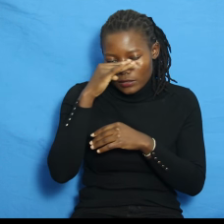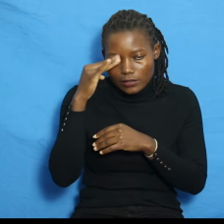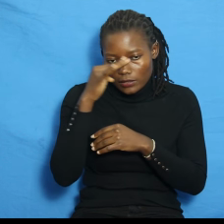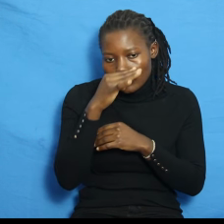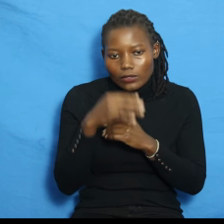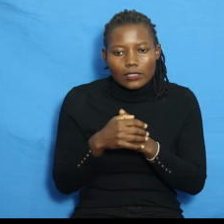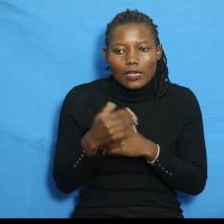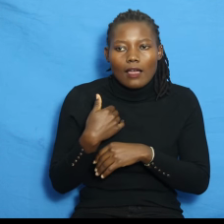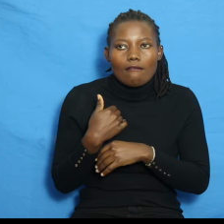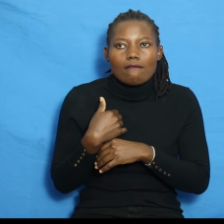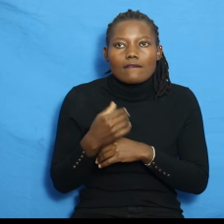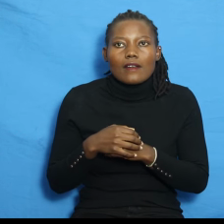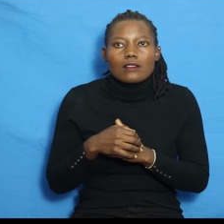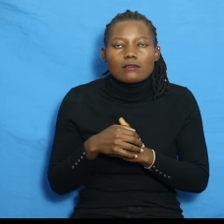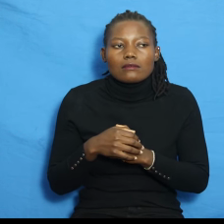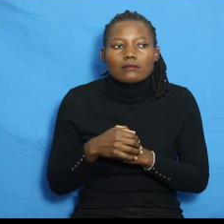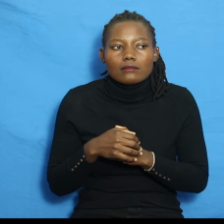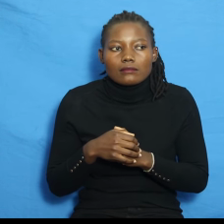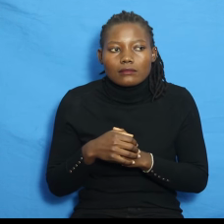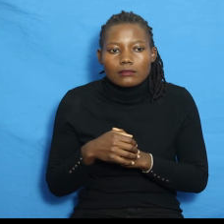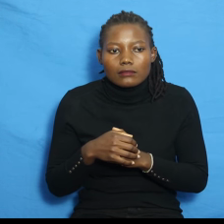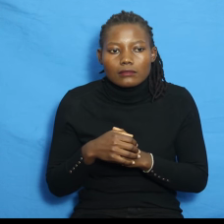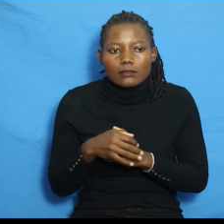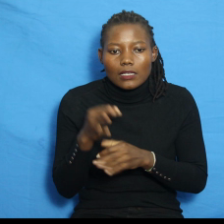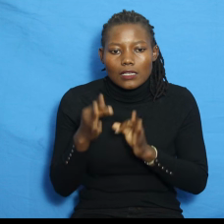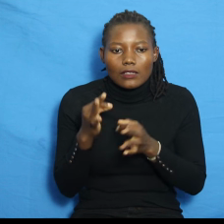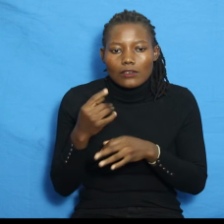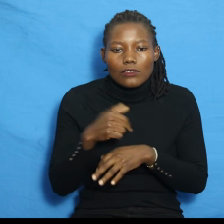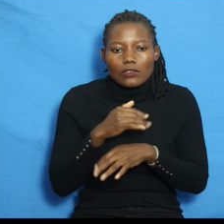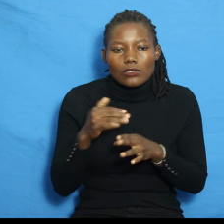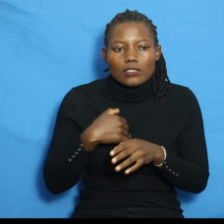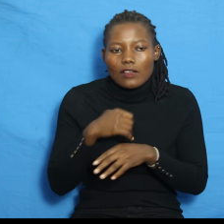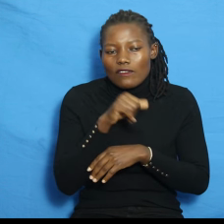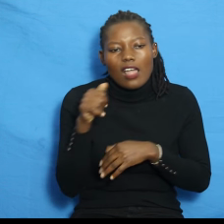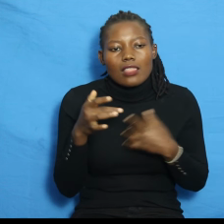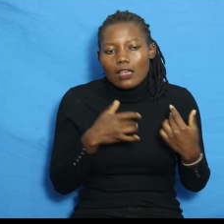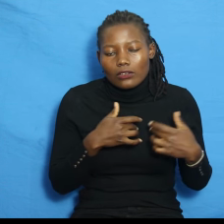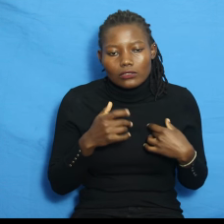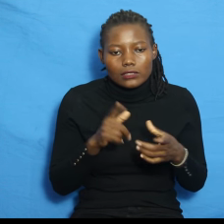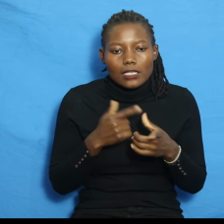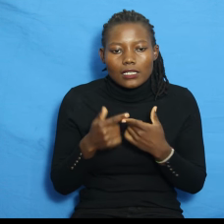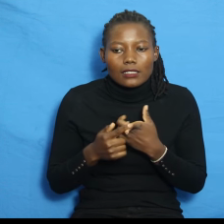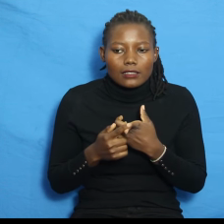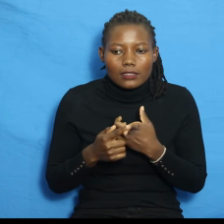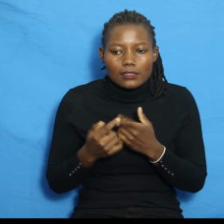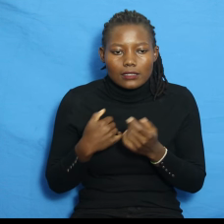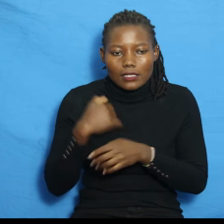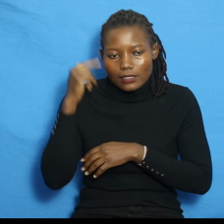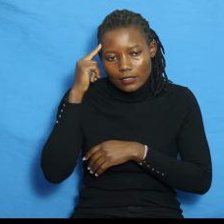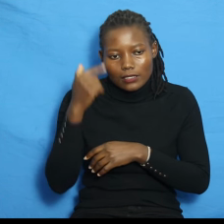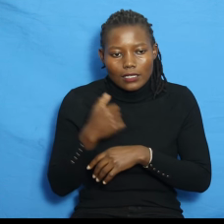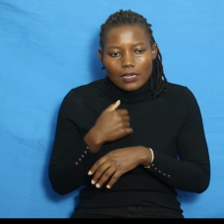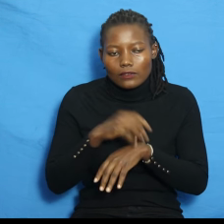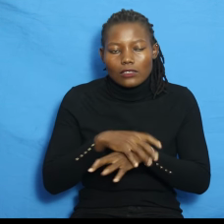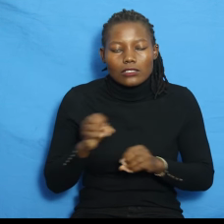and yeah. So if there's no any other concern, then I think I'll have to take